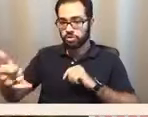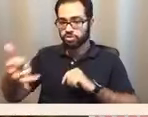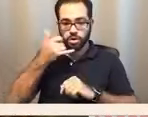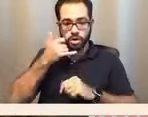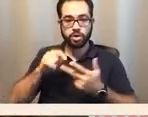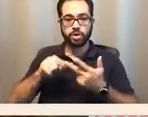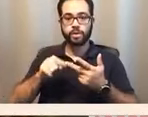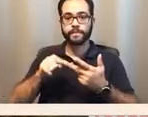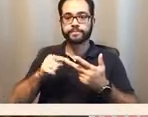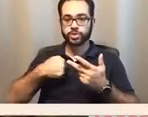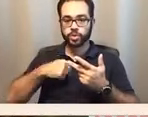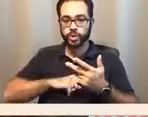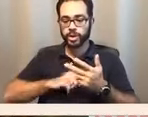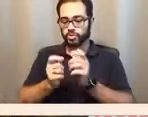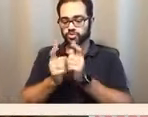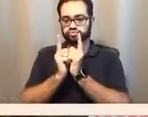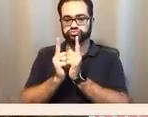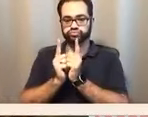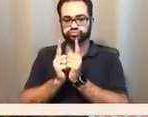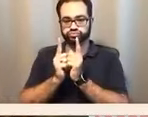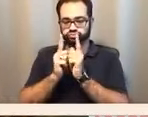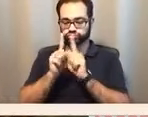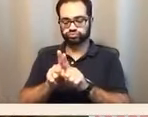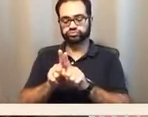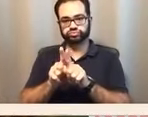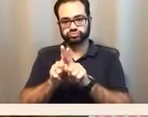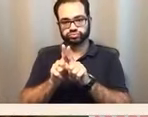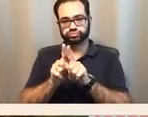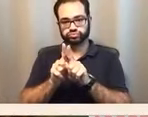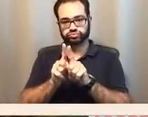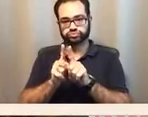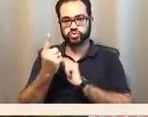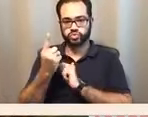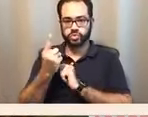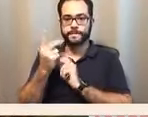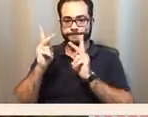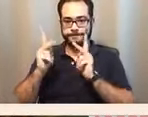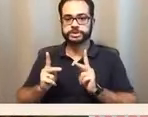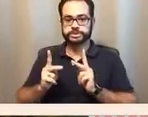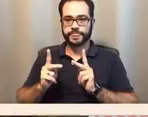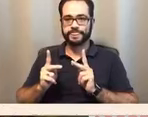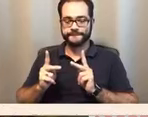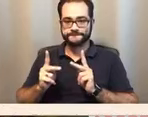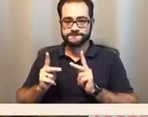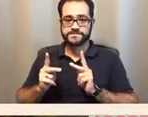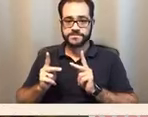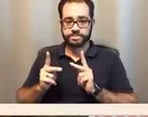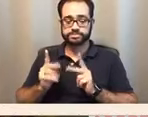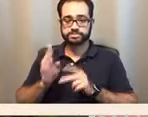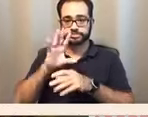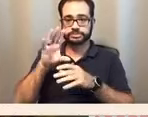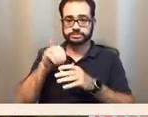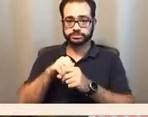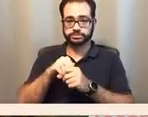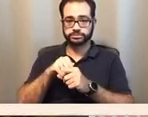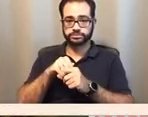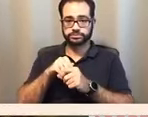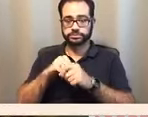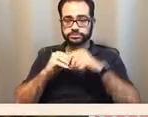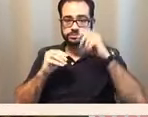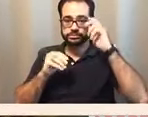are one. You and your wife are one. So in that, you have to be able to